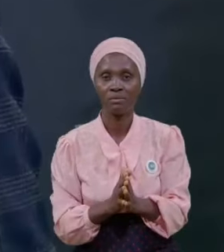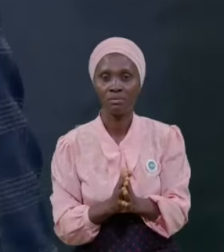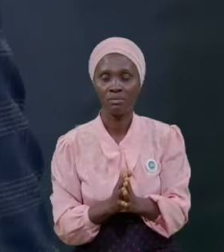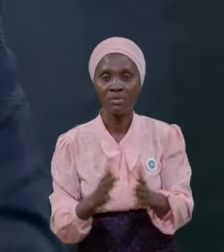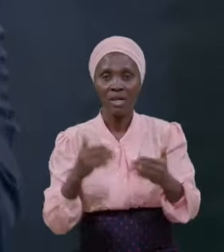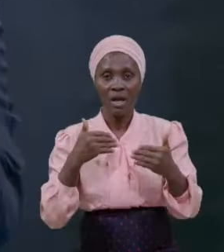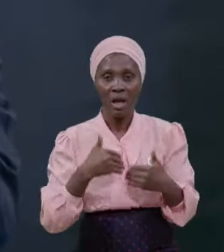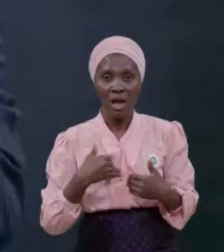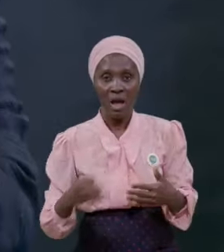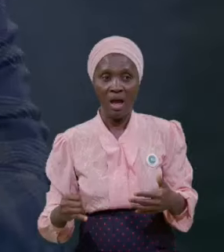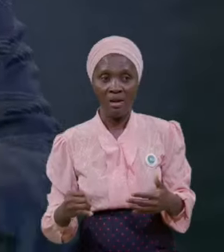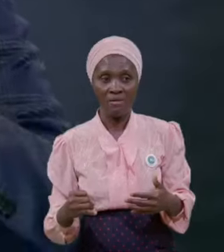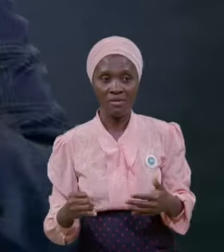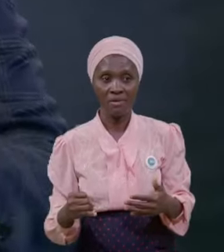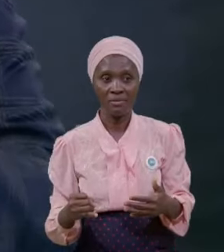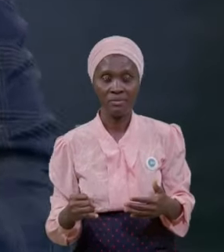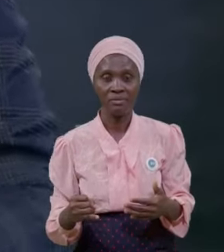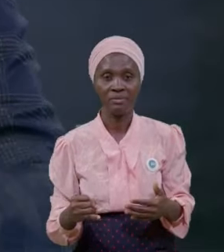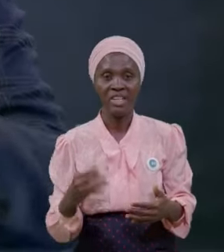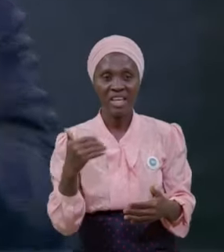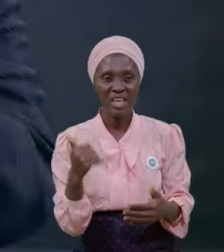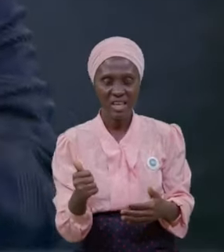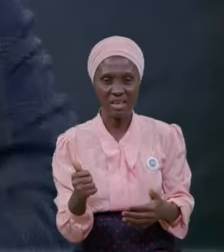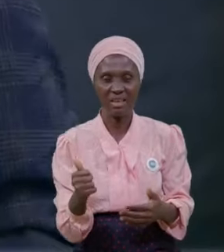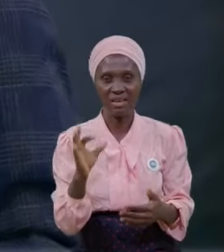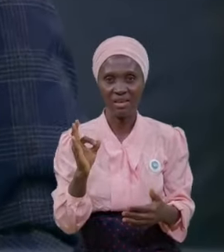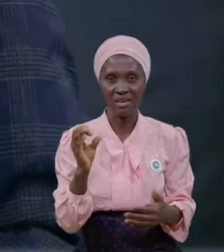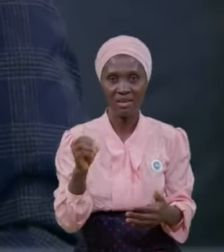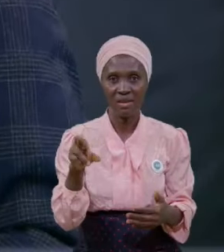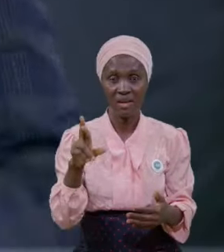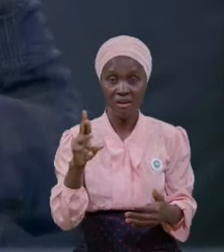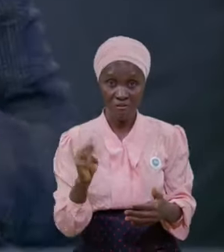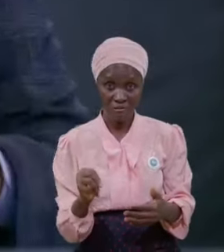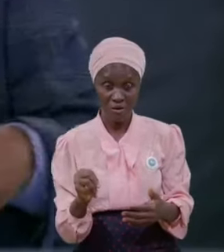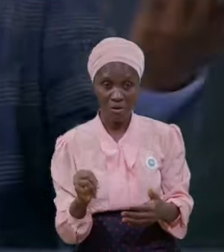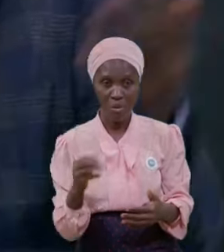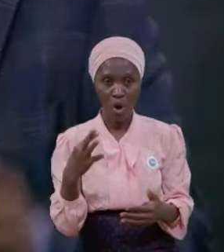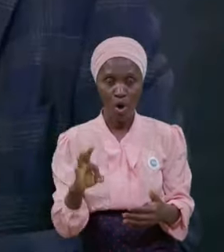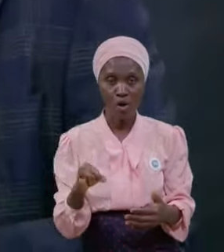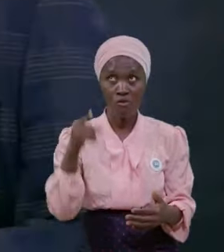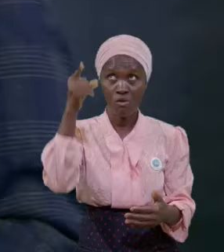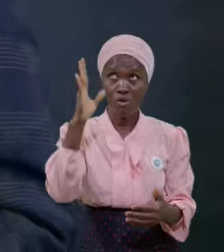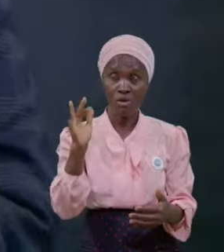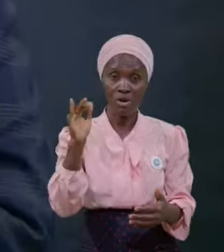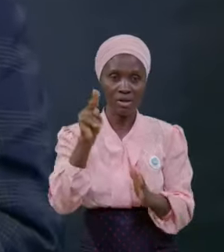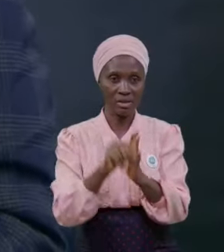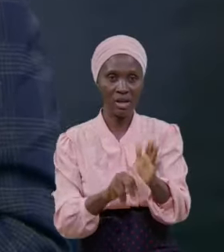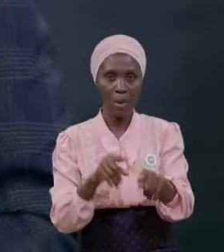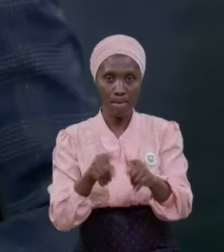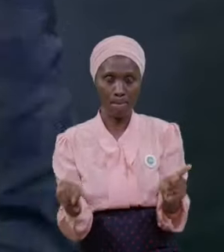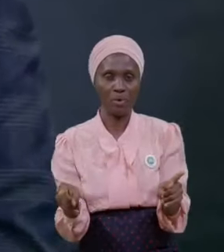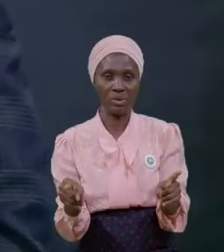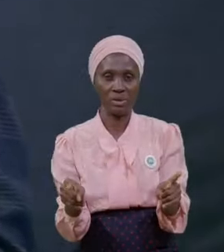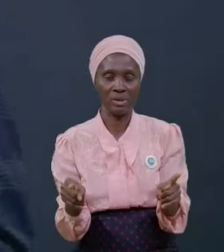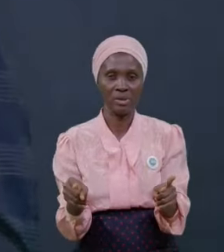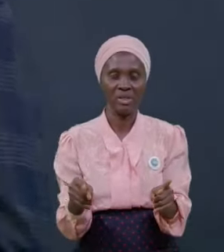godliness, but denying the power thereof, from such turn away. They